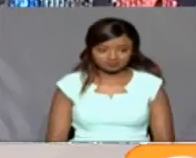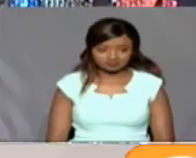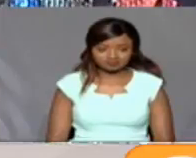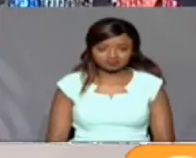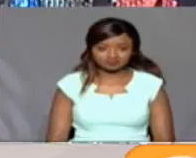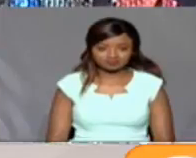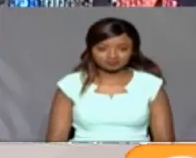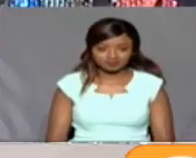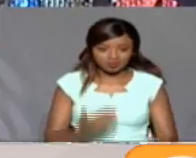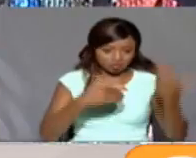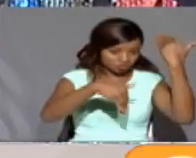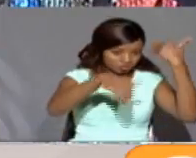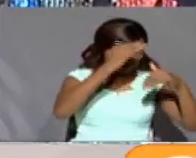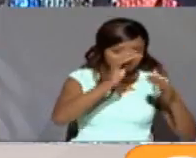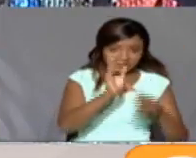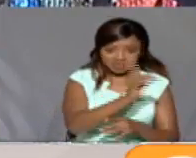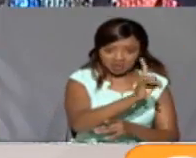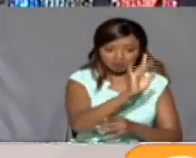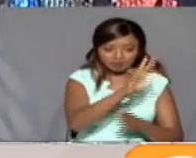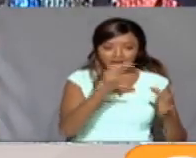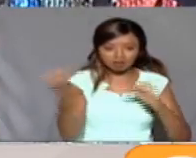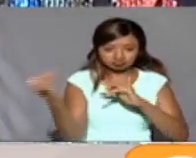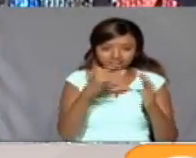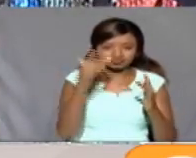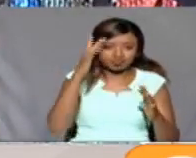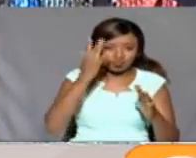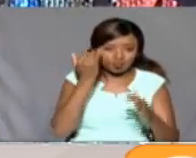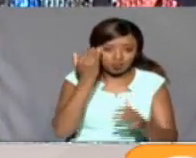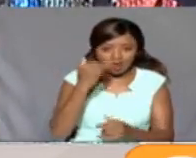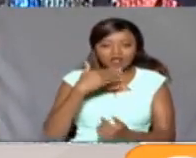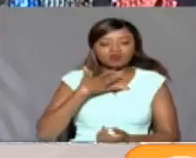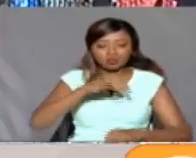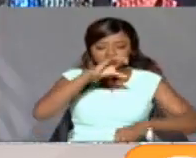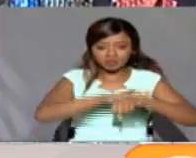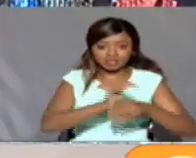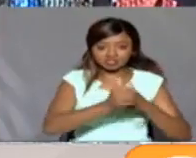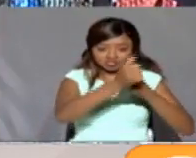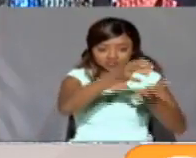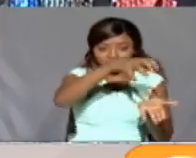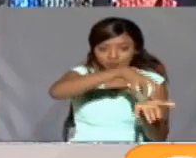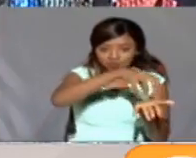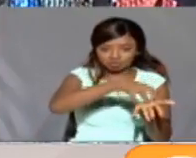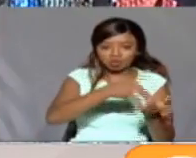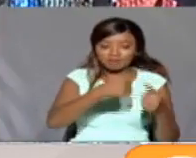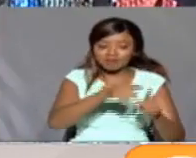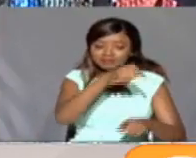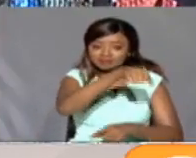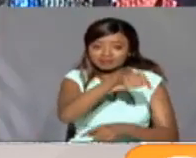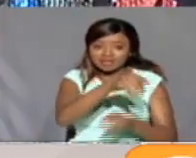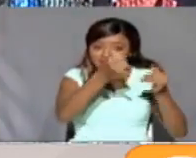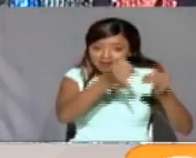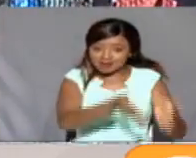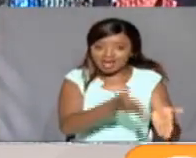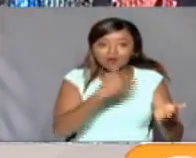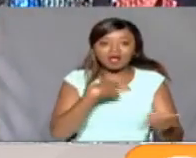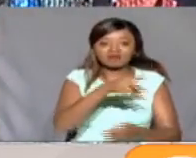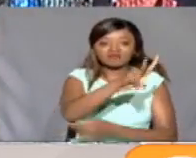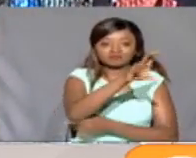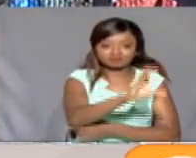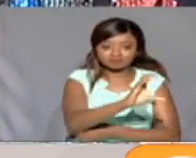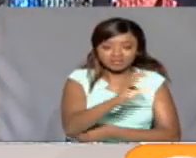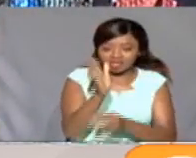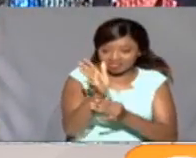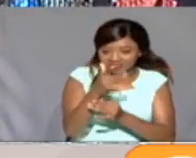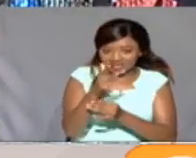Now, as the University of Nairobi leadership row continues to unravel, embattled Vice Chancellor Professor Stephen Kiama